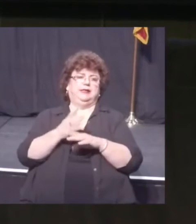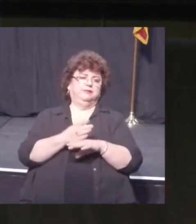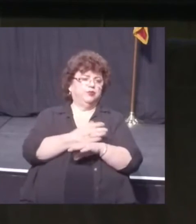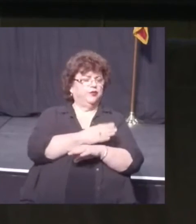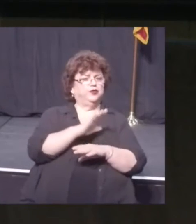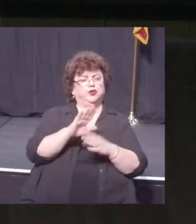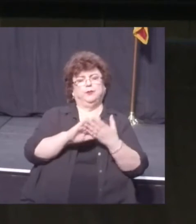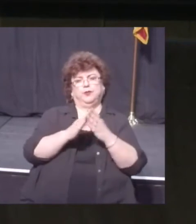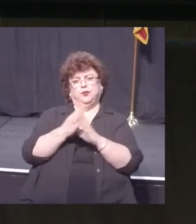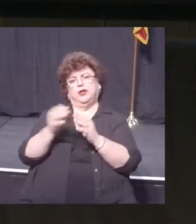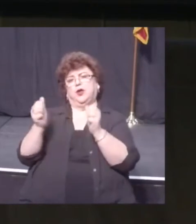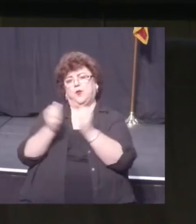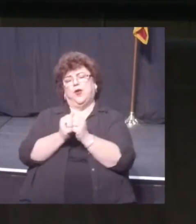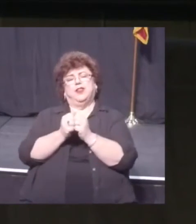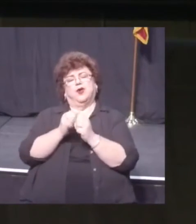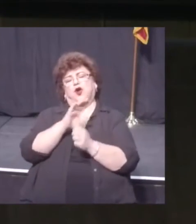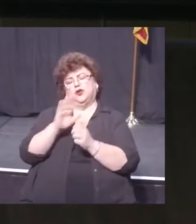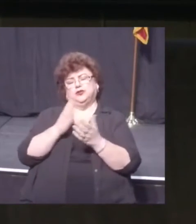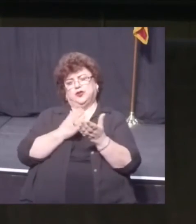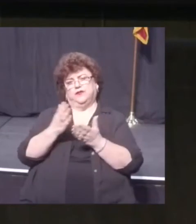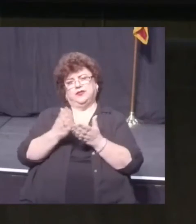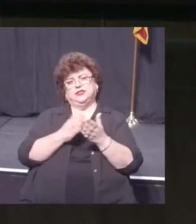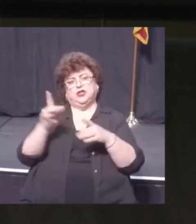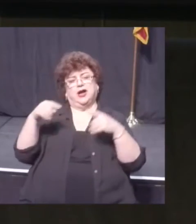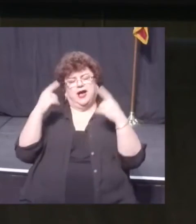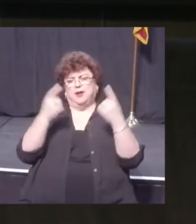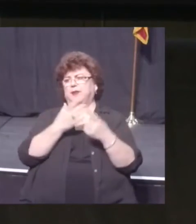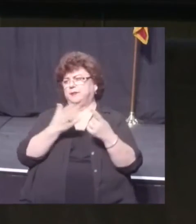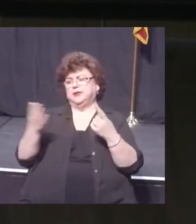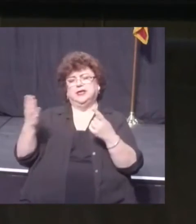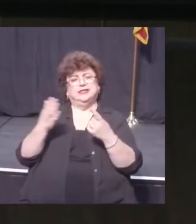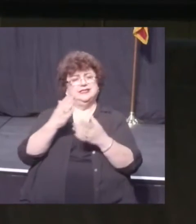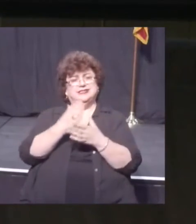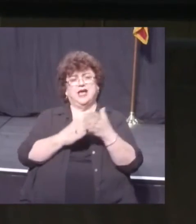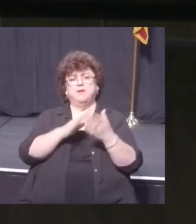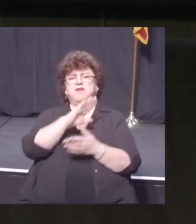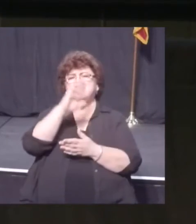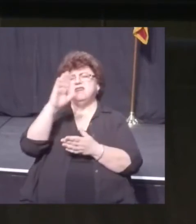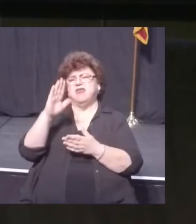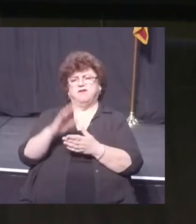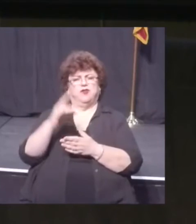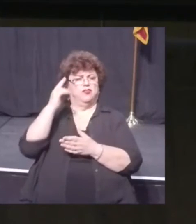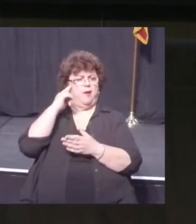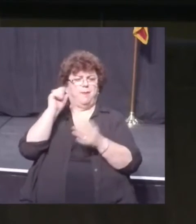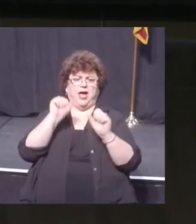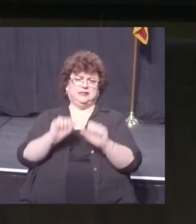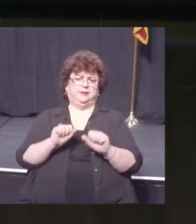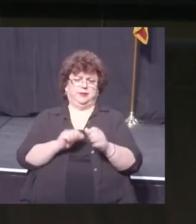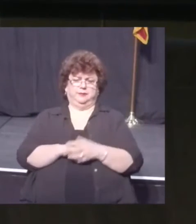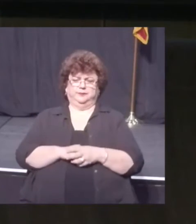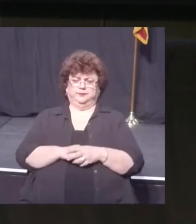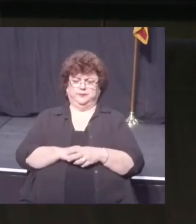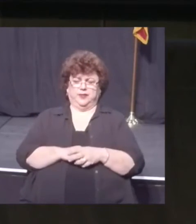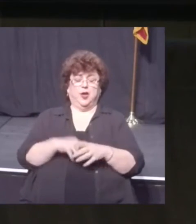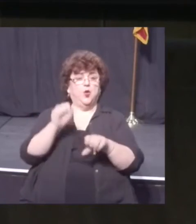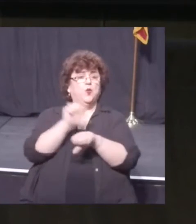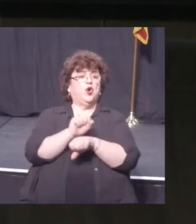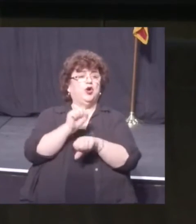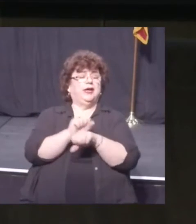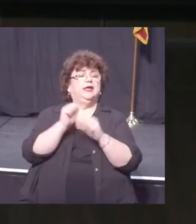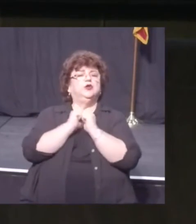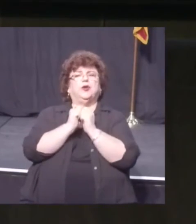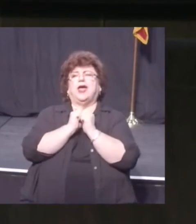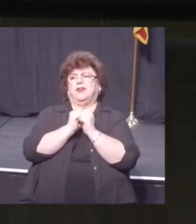selfless service, and she accomplished things that some never imagined possible. Working